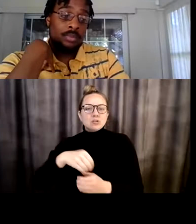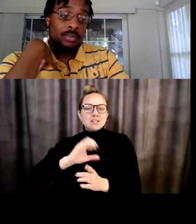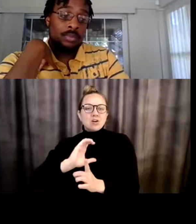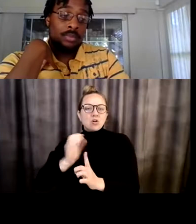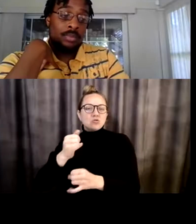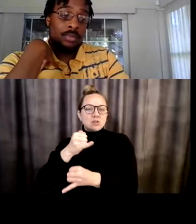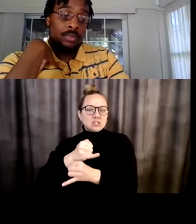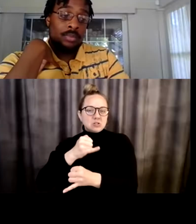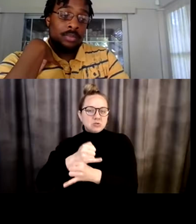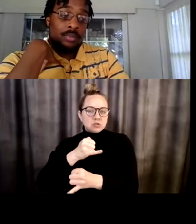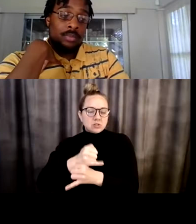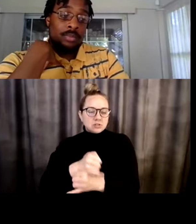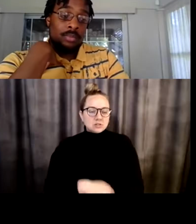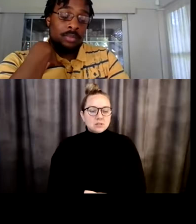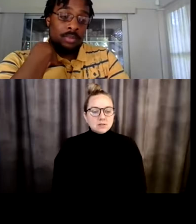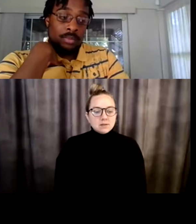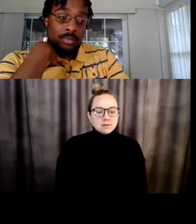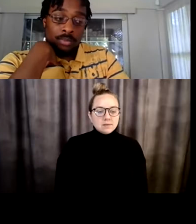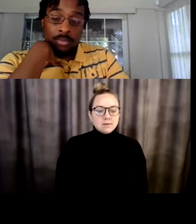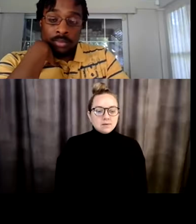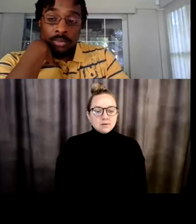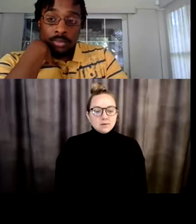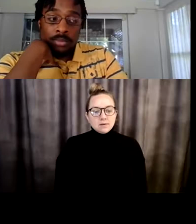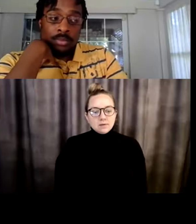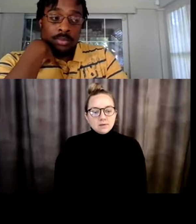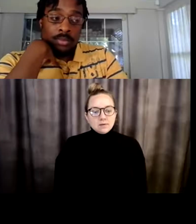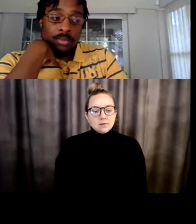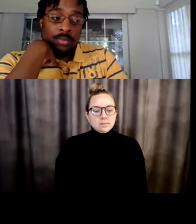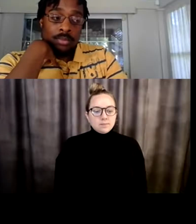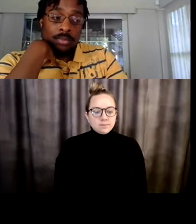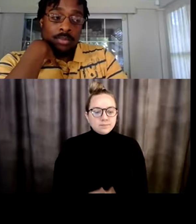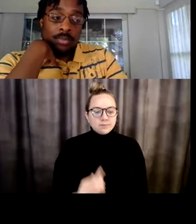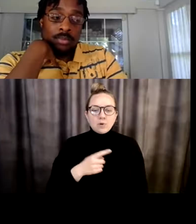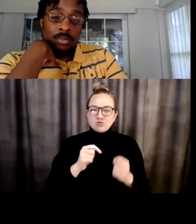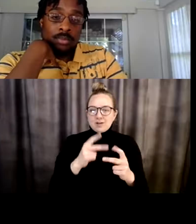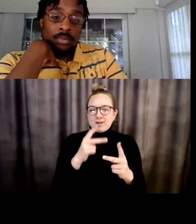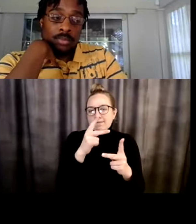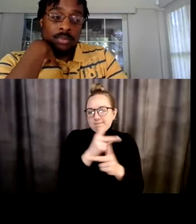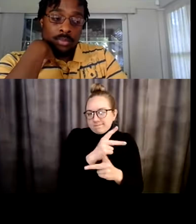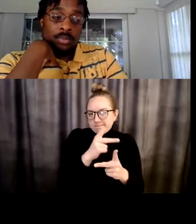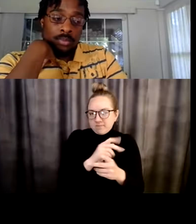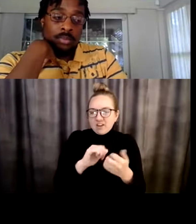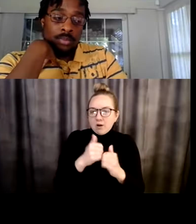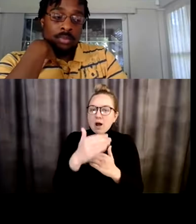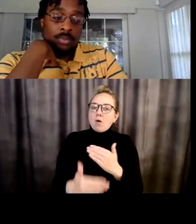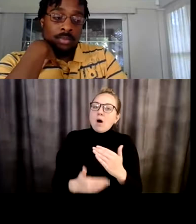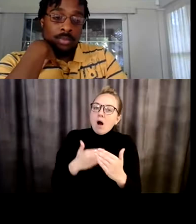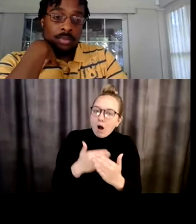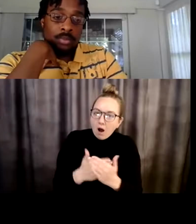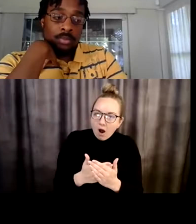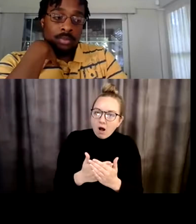RCSD classes, whole classes, might each have a consistent experience.